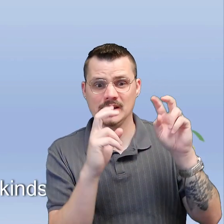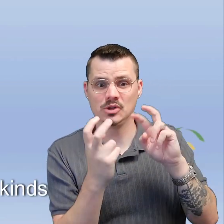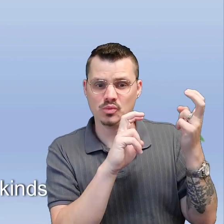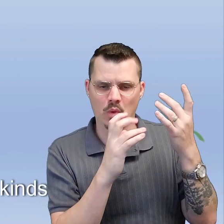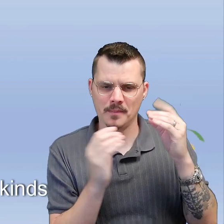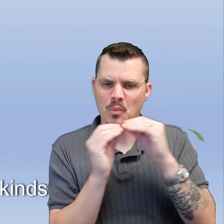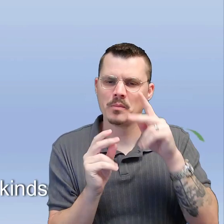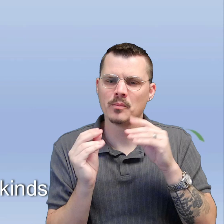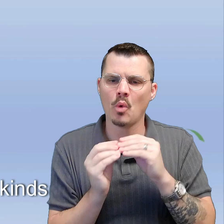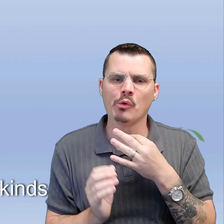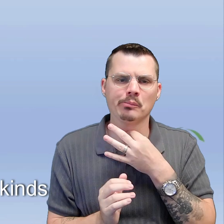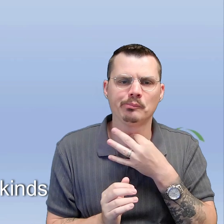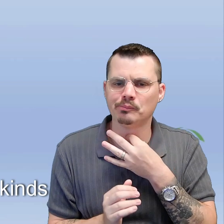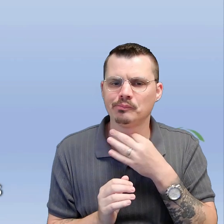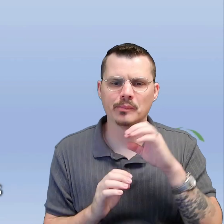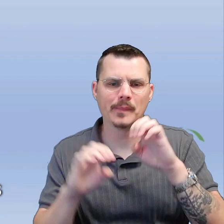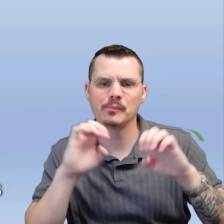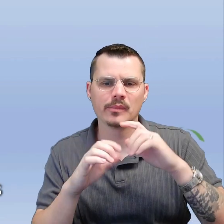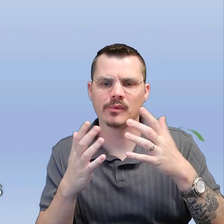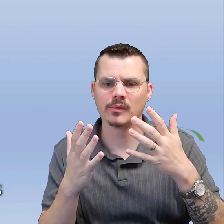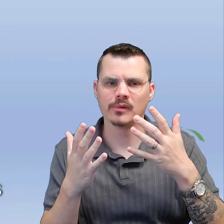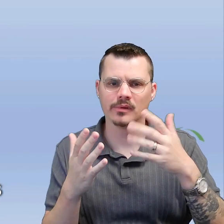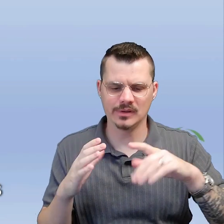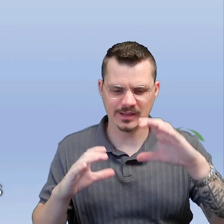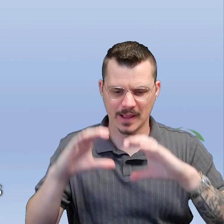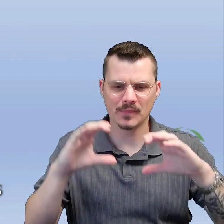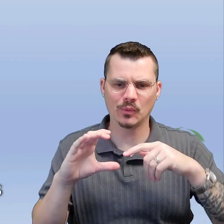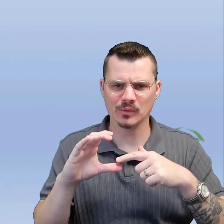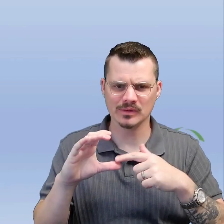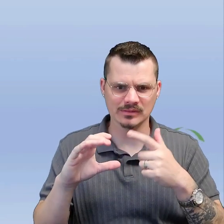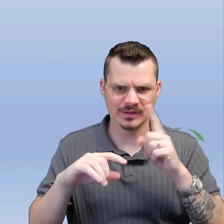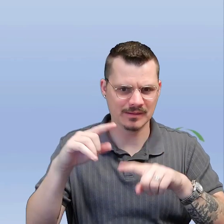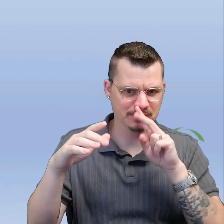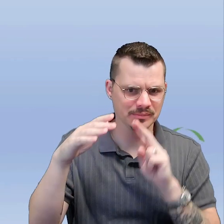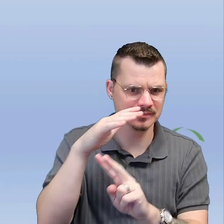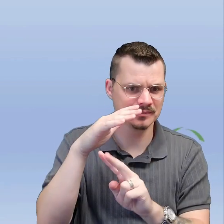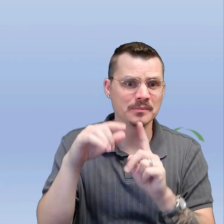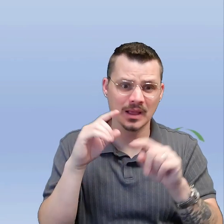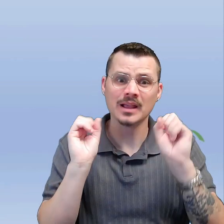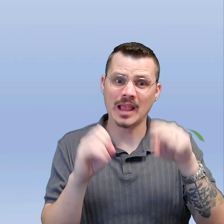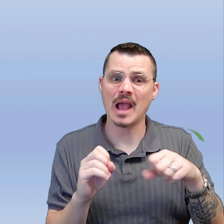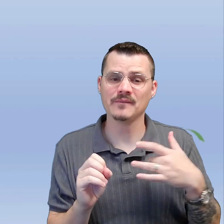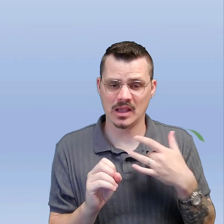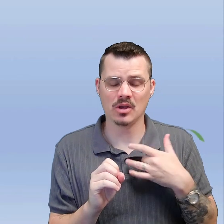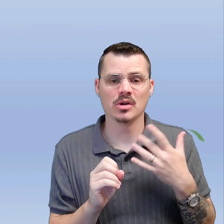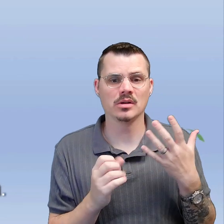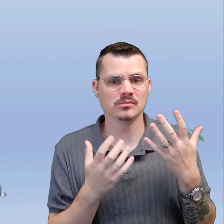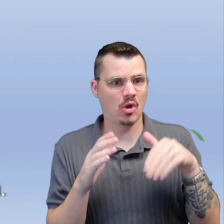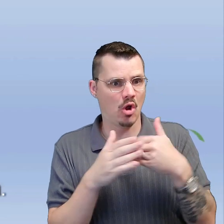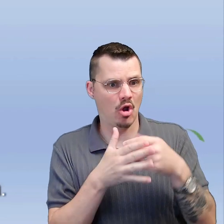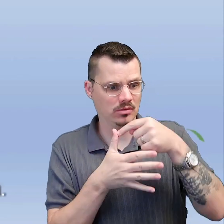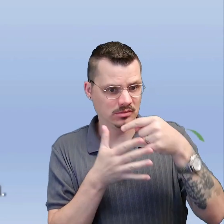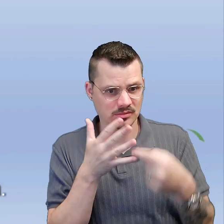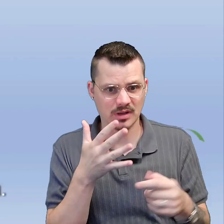as more people experiment with more kinds of sort of unpredictable chemicals that can very definitely simulate all